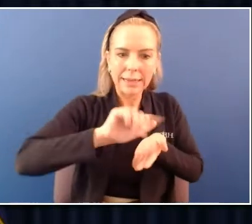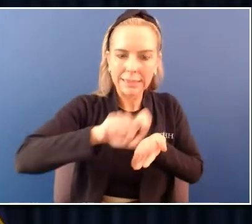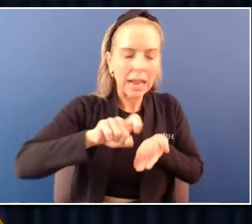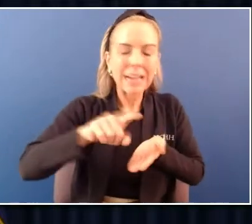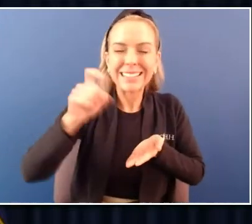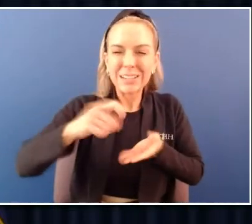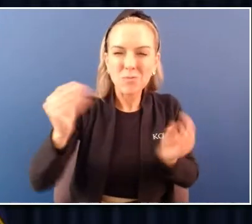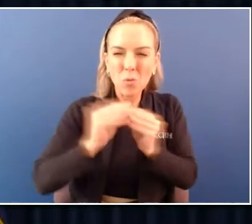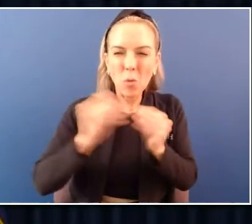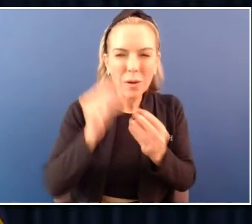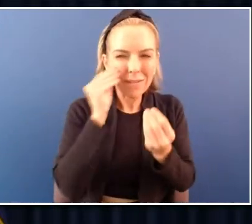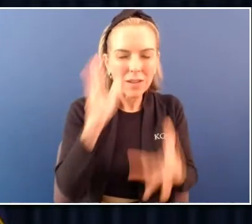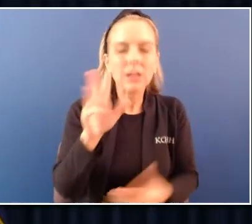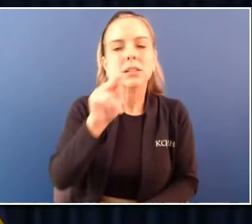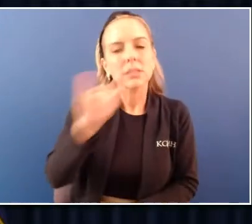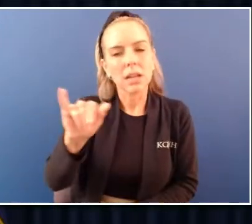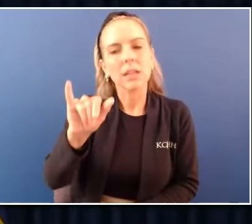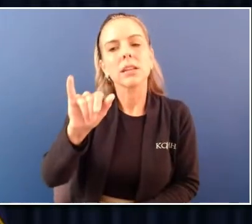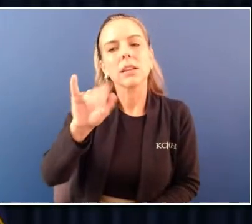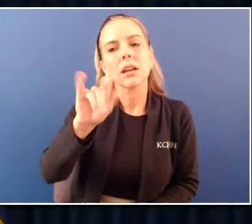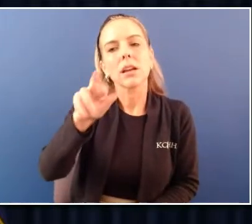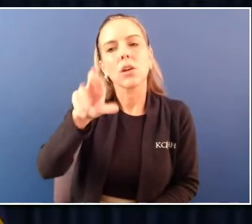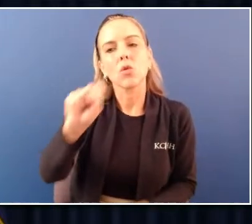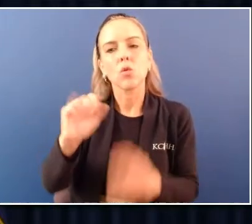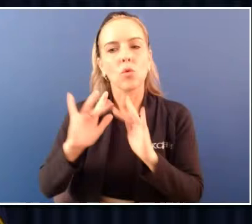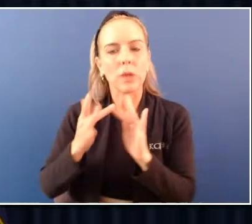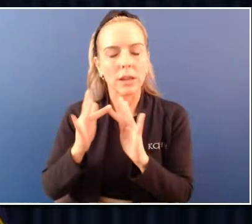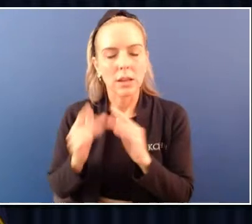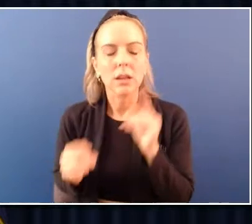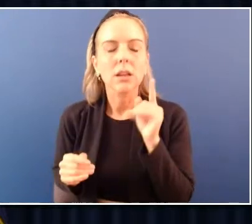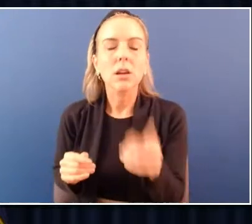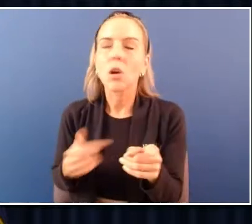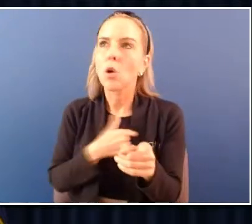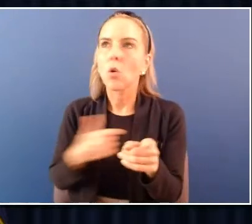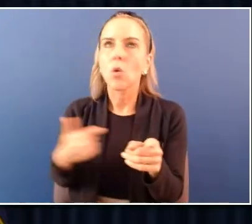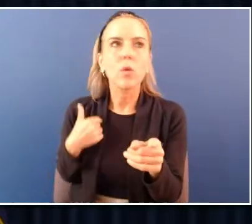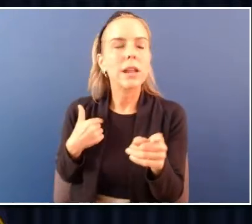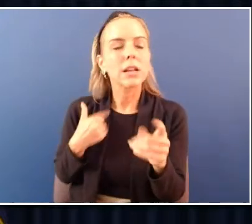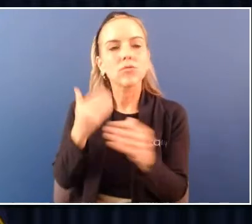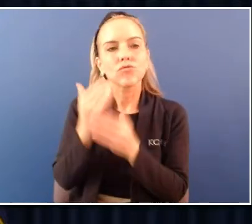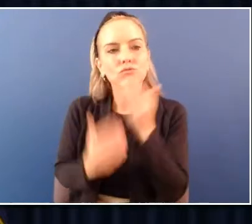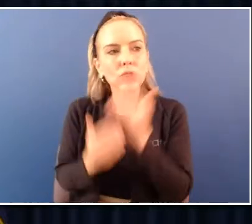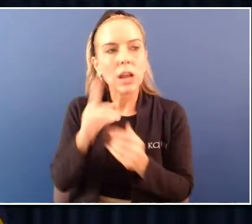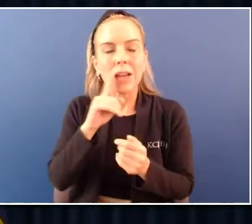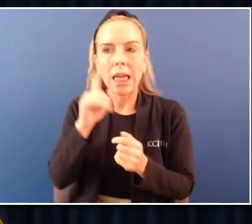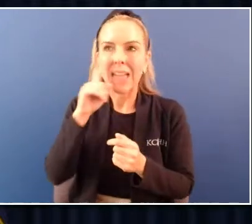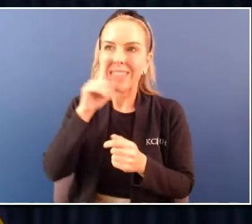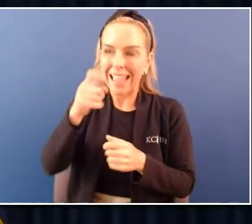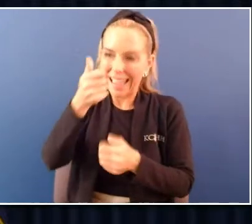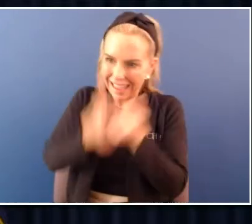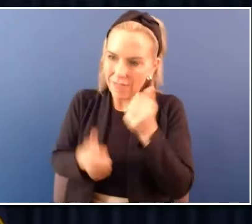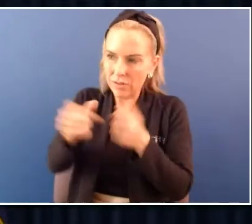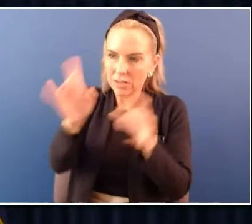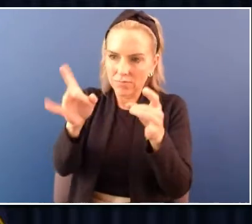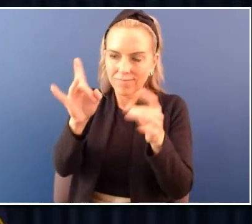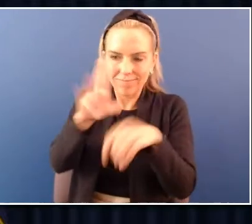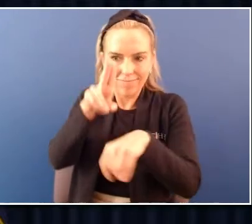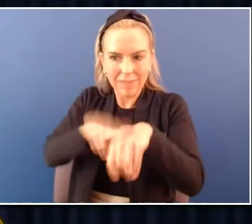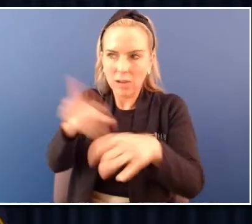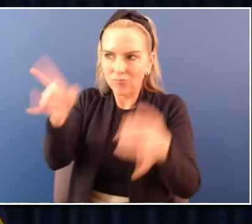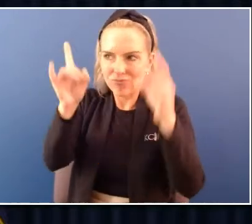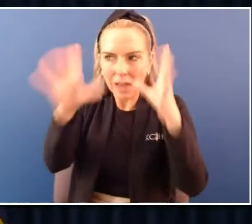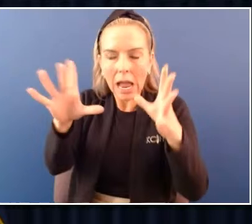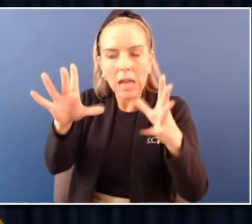Revenue's website. But I hope what people see on this is we treat every one of these natural disasters, trying